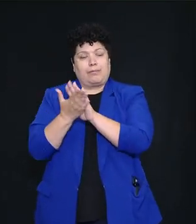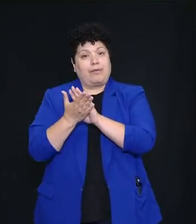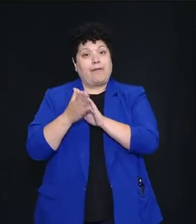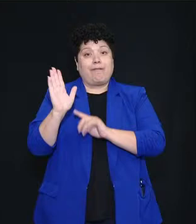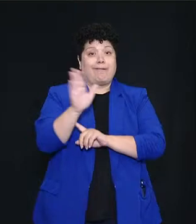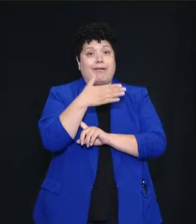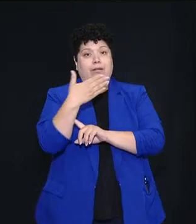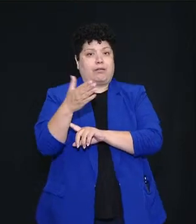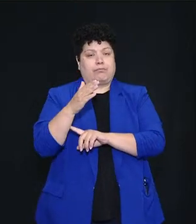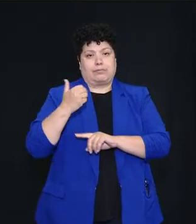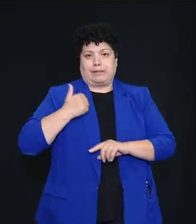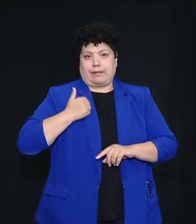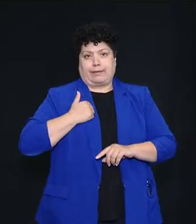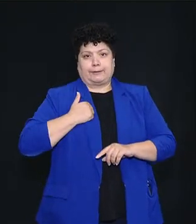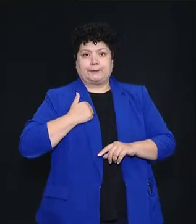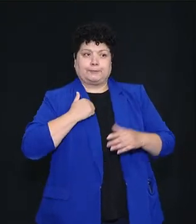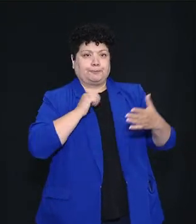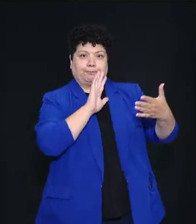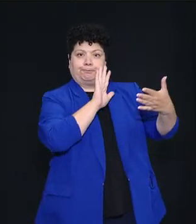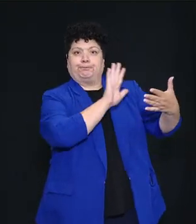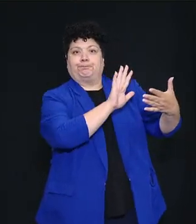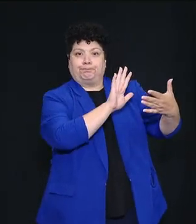flag.